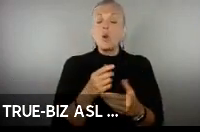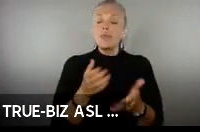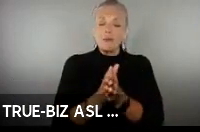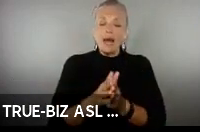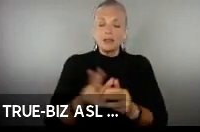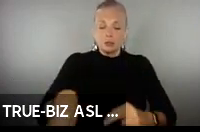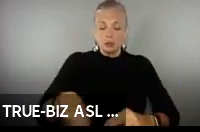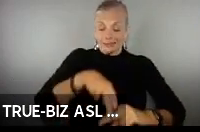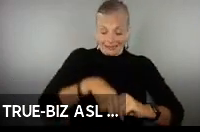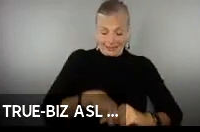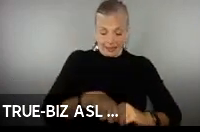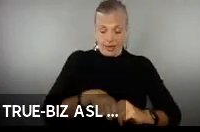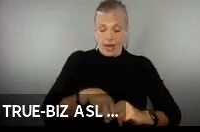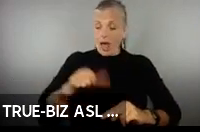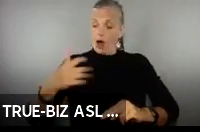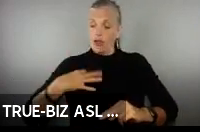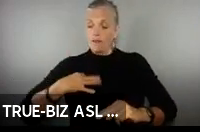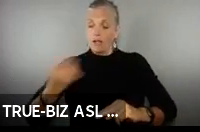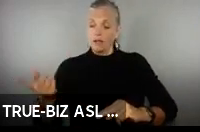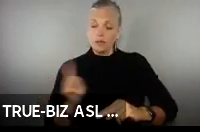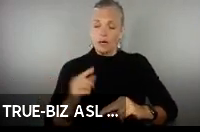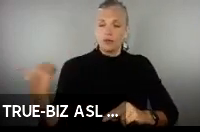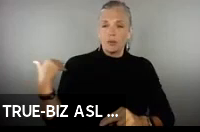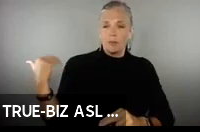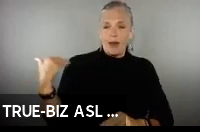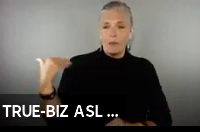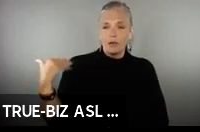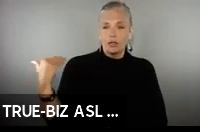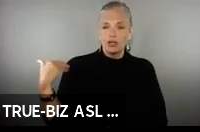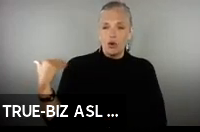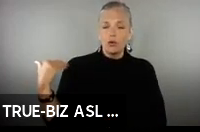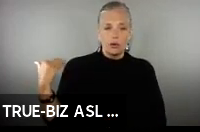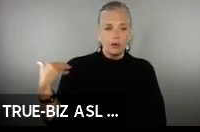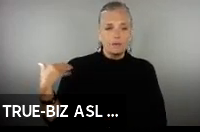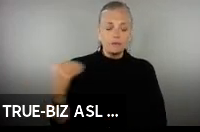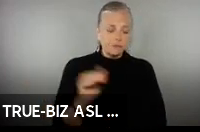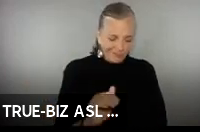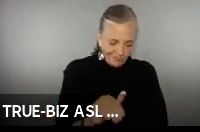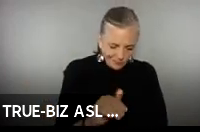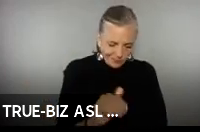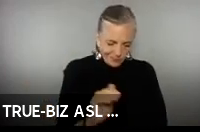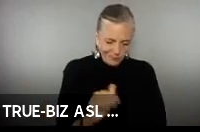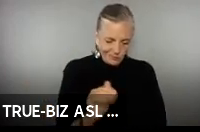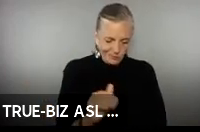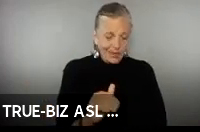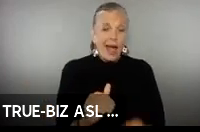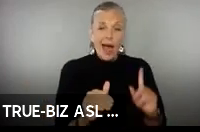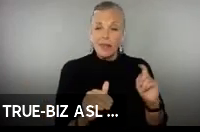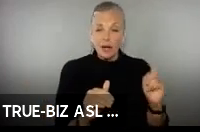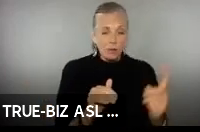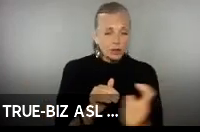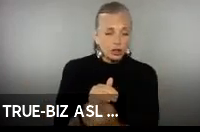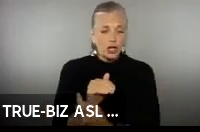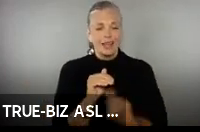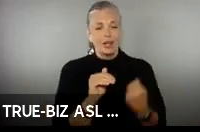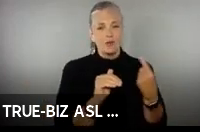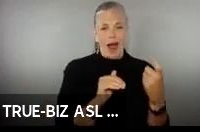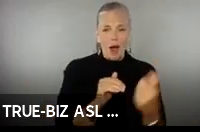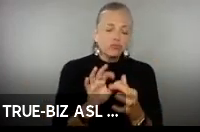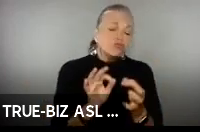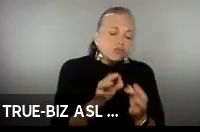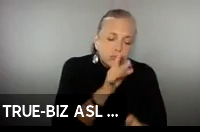another volunteer to come and pat them on, you know, the shoulder, then they'd have another one circling around saying something and another one